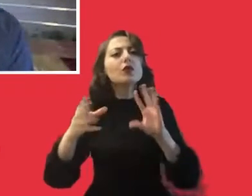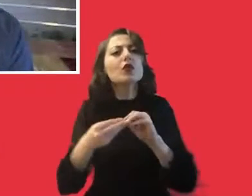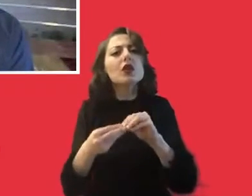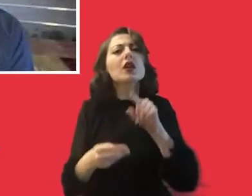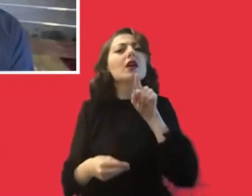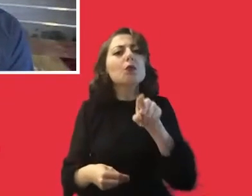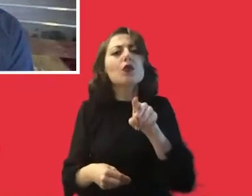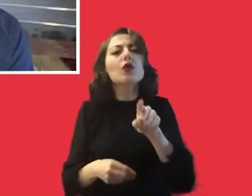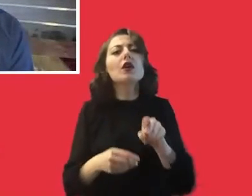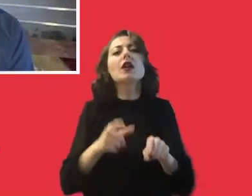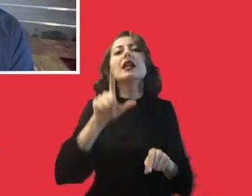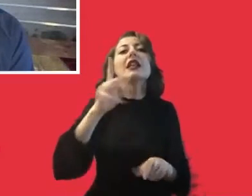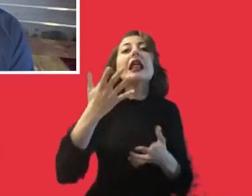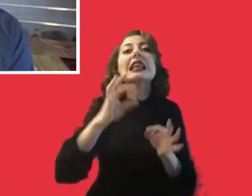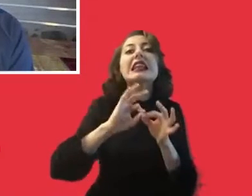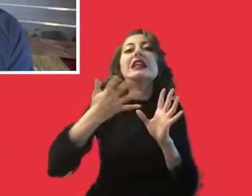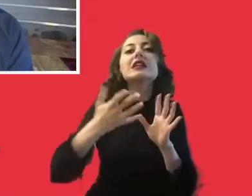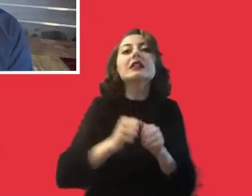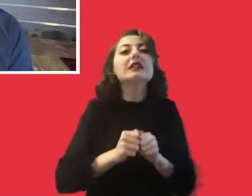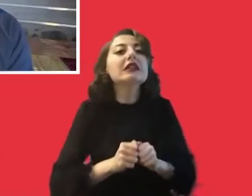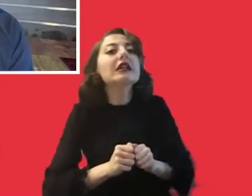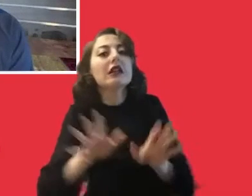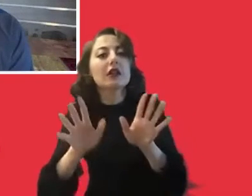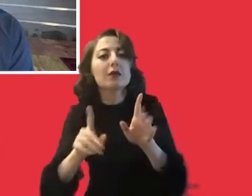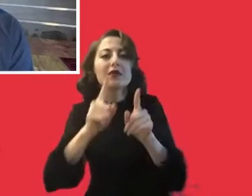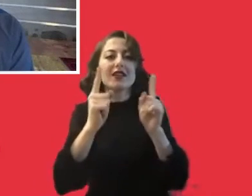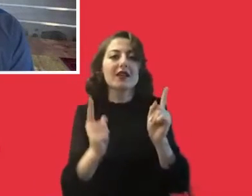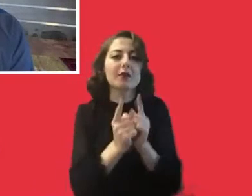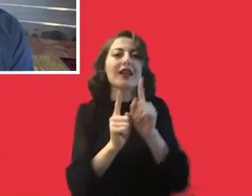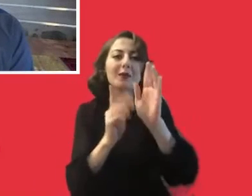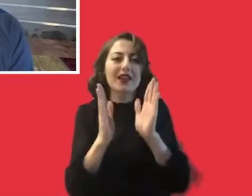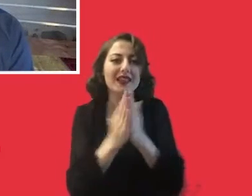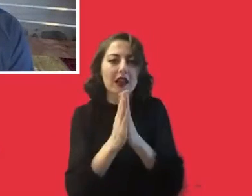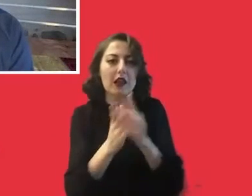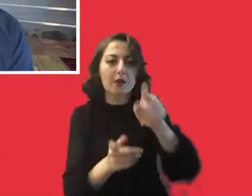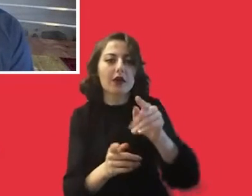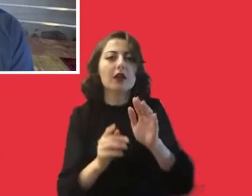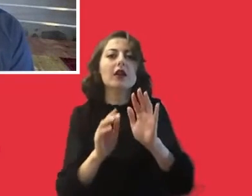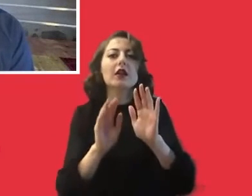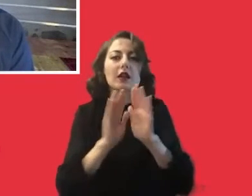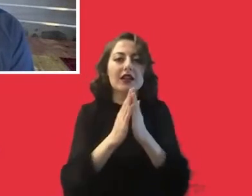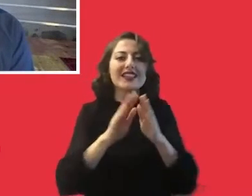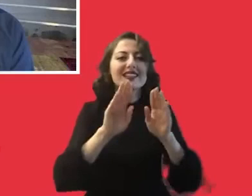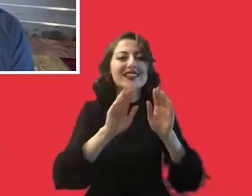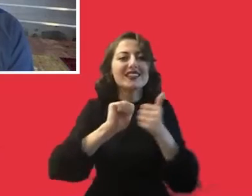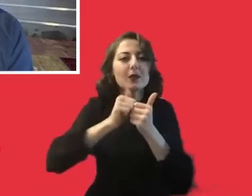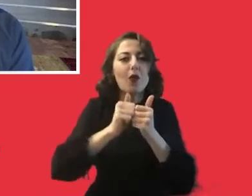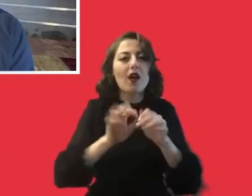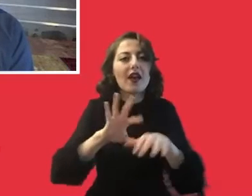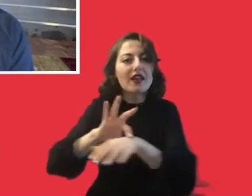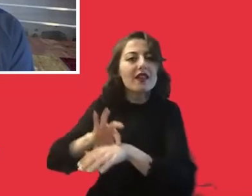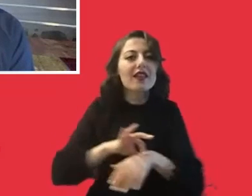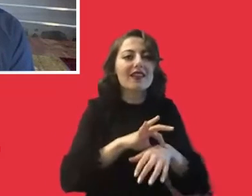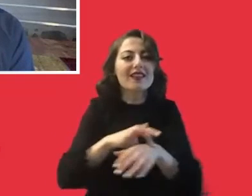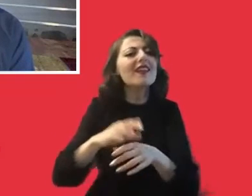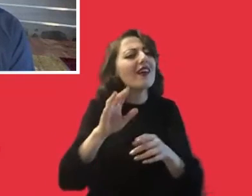minutes, as BoMoVu, how we can expand that. So we have this guideline for